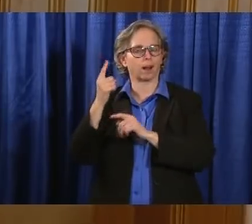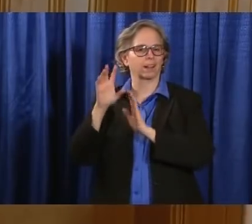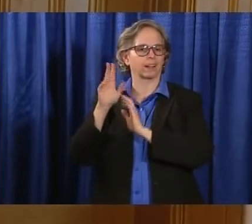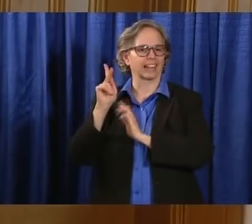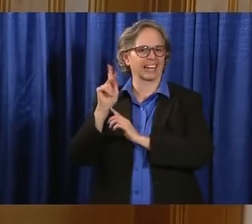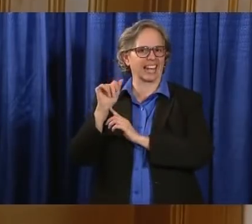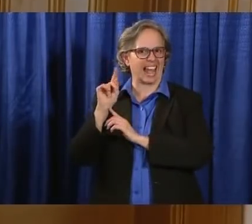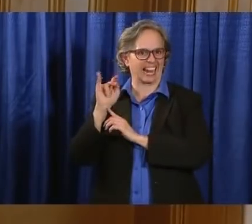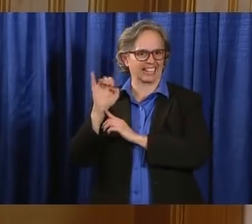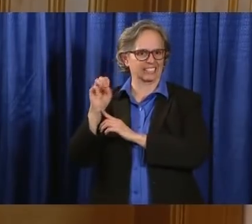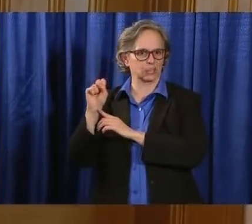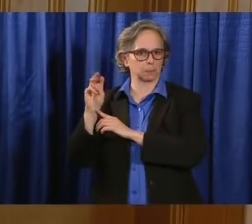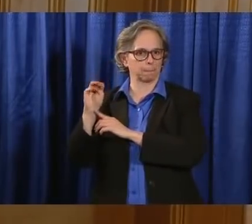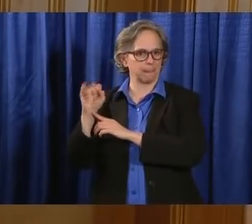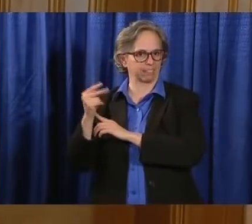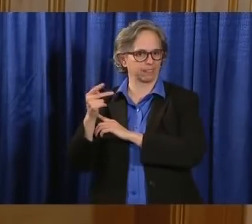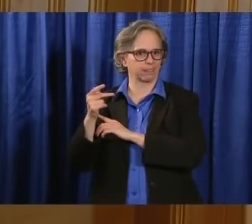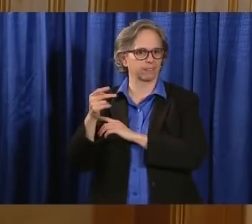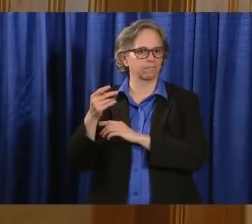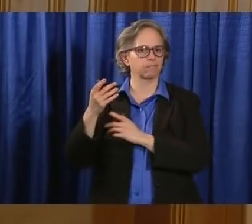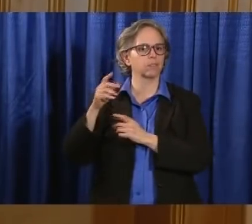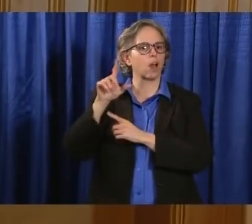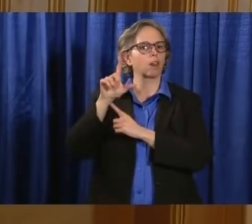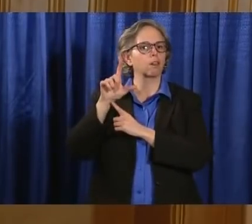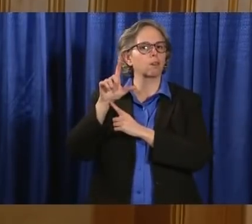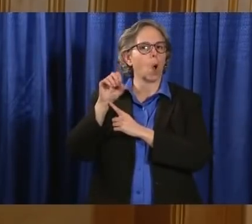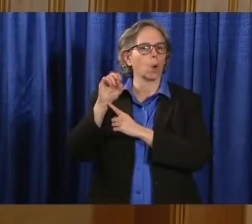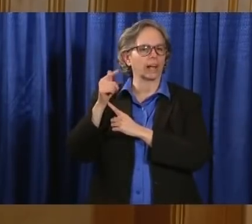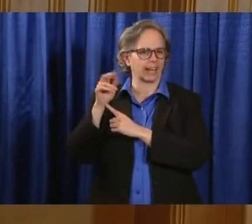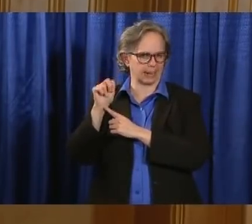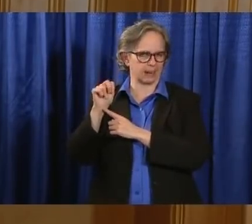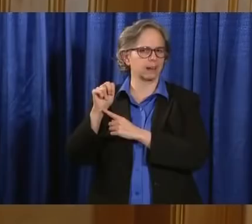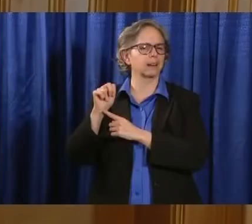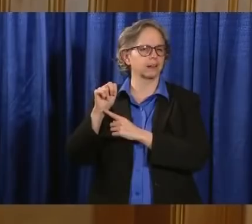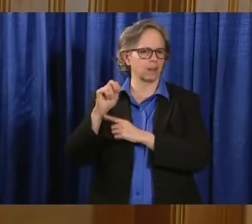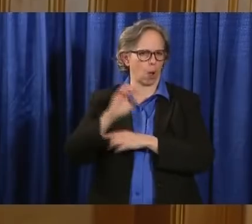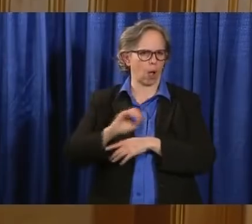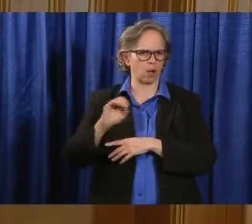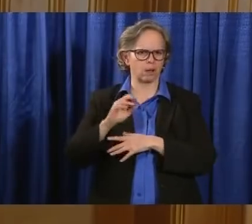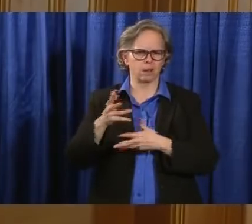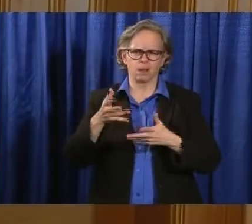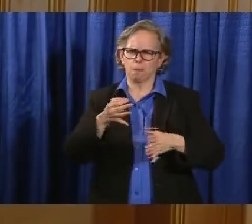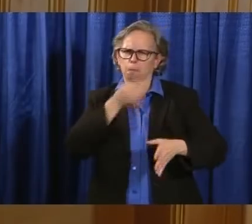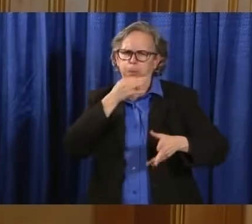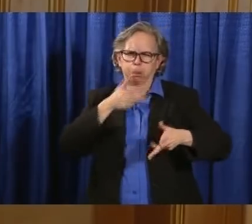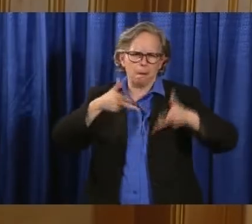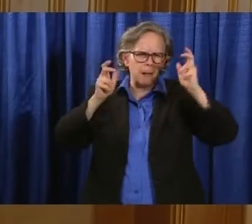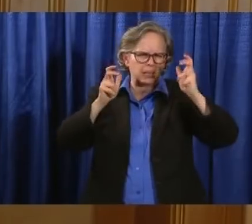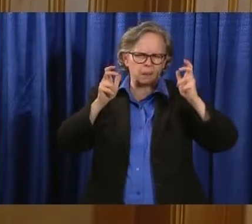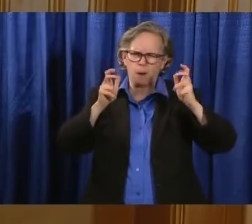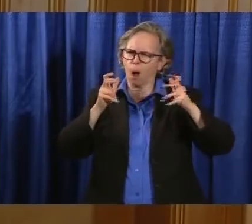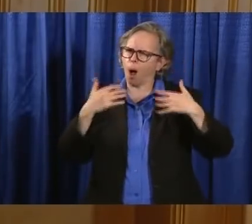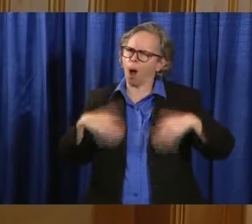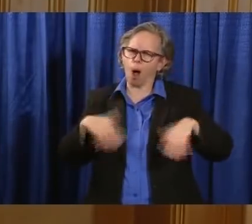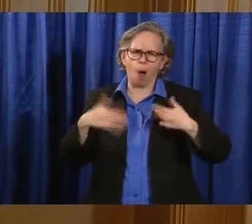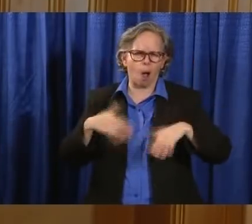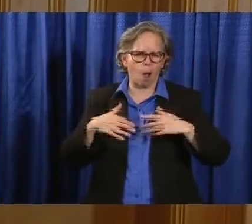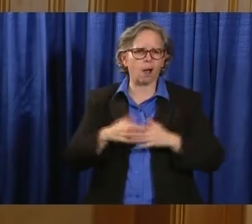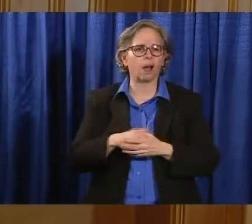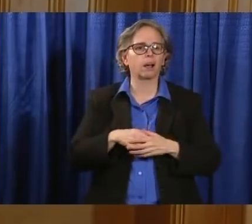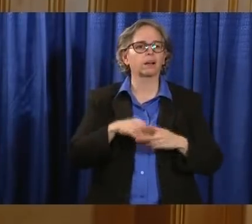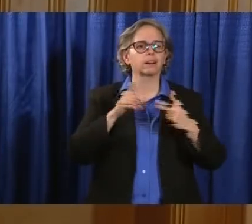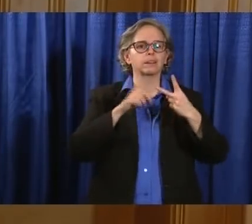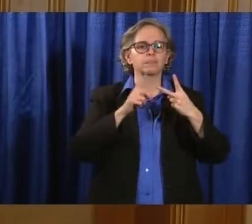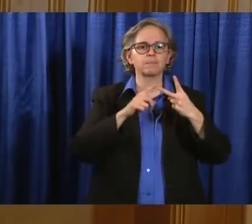Logan, Ohio, great basketball player, and also we're going to hear from Cleveland Indians third